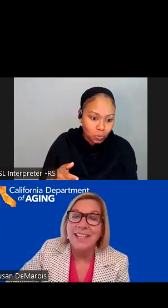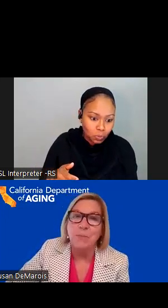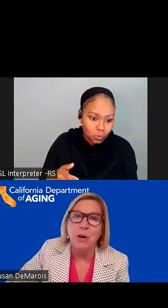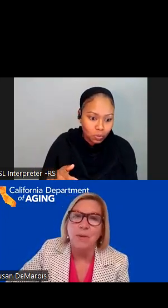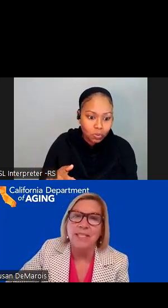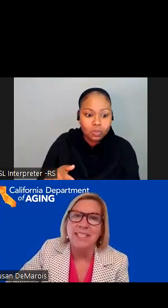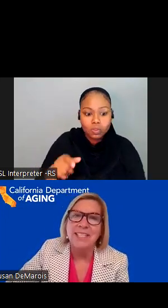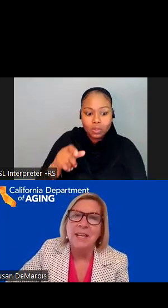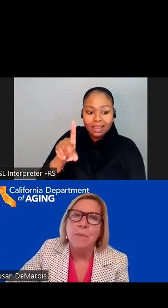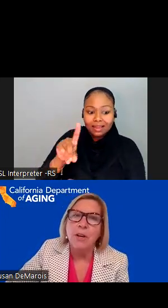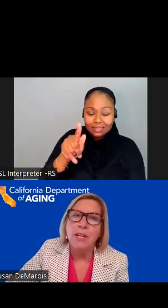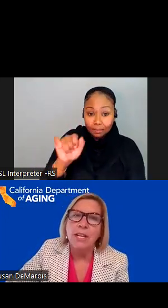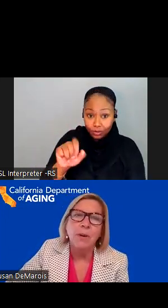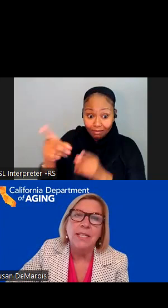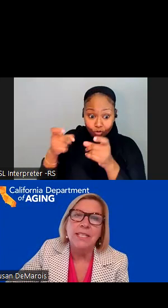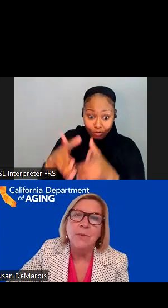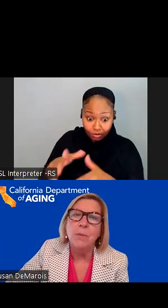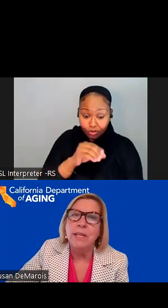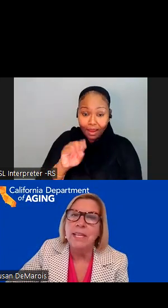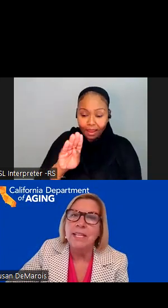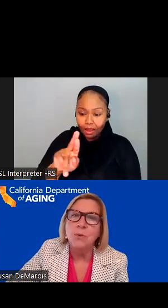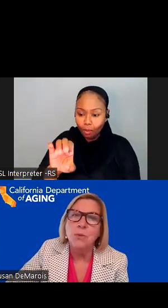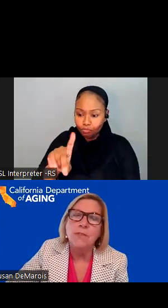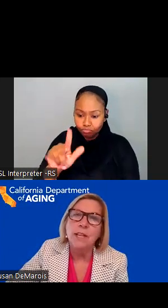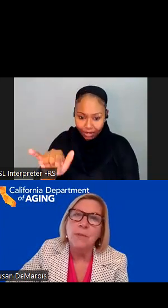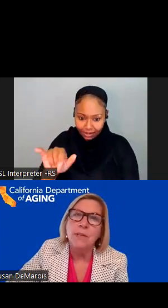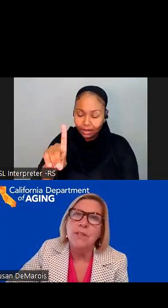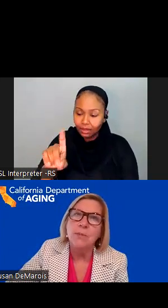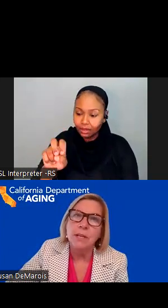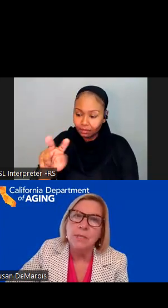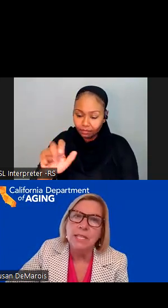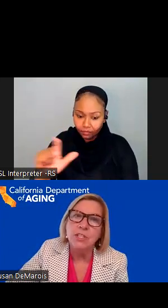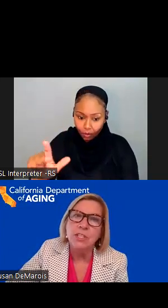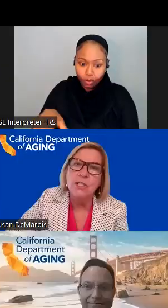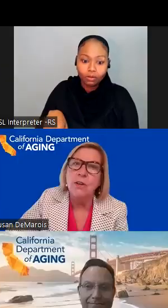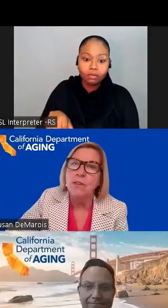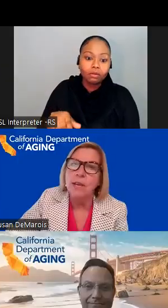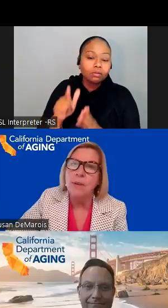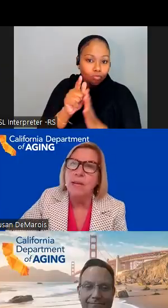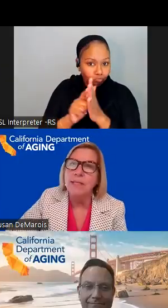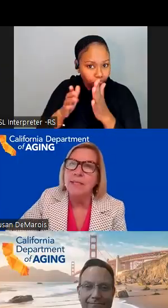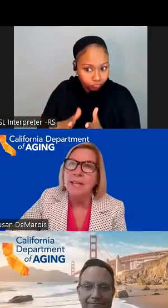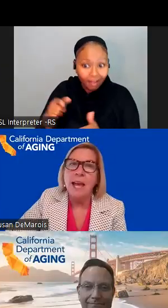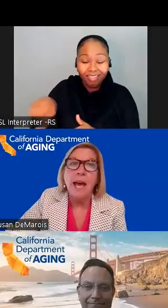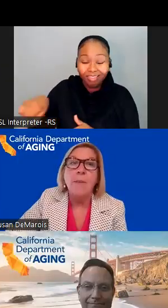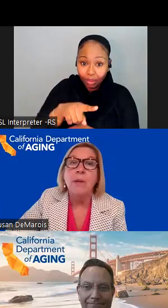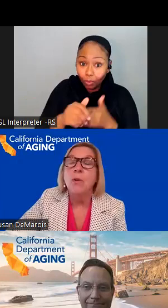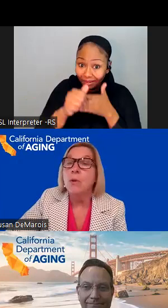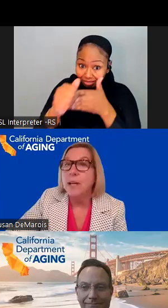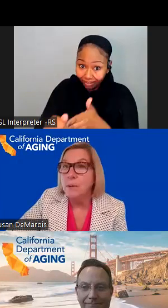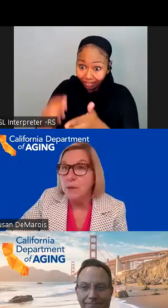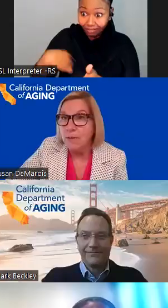3 at the department. Mark and Brandy will be leading us through the development of these recommendations over the coming months.